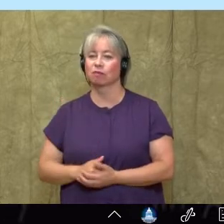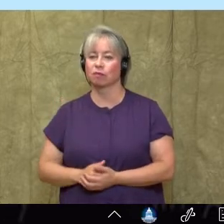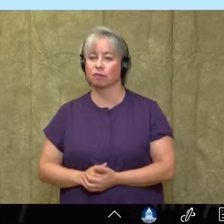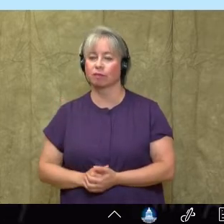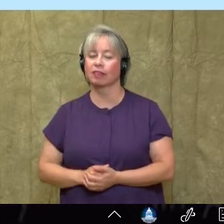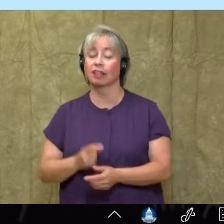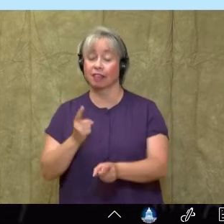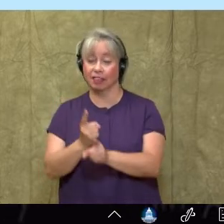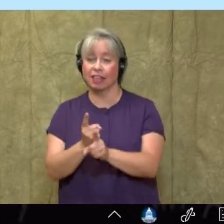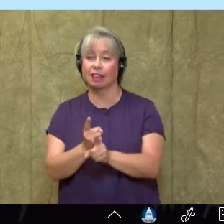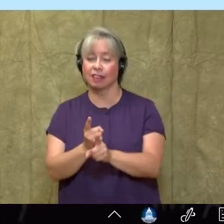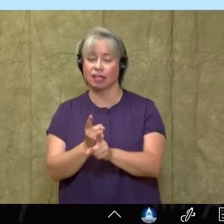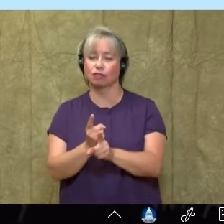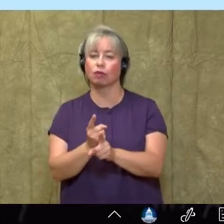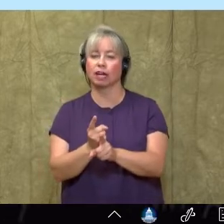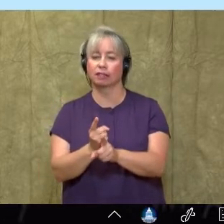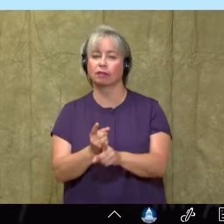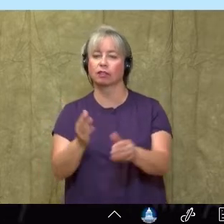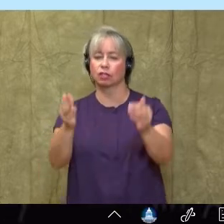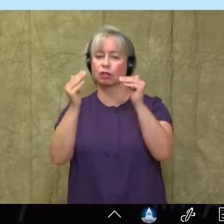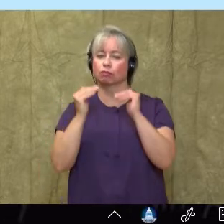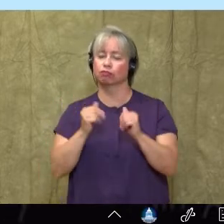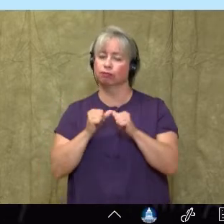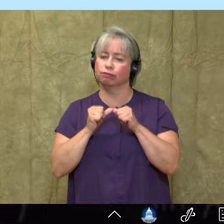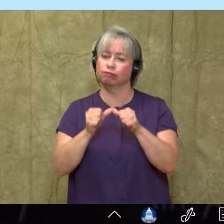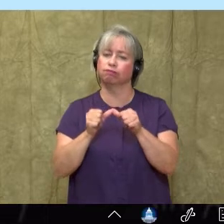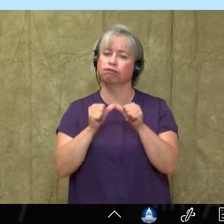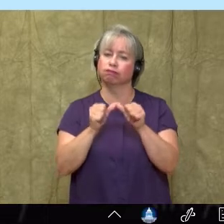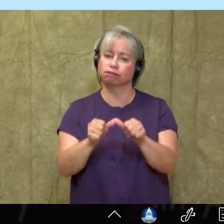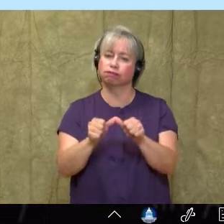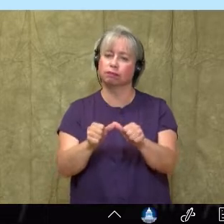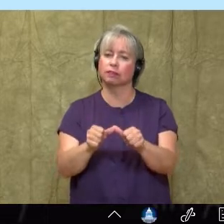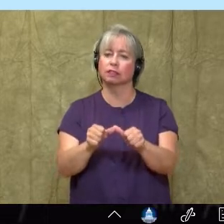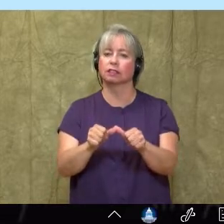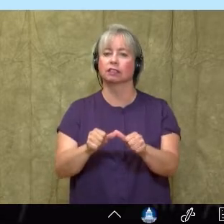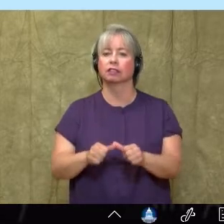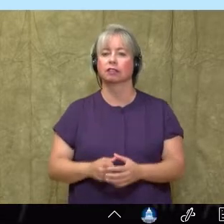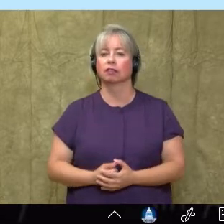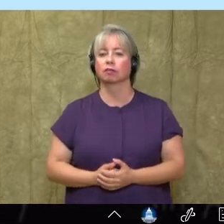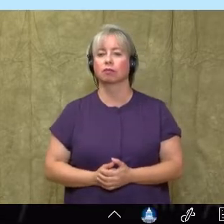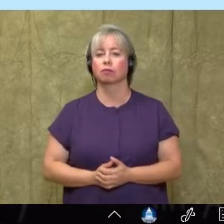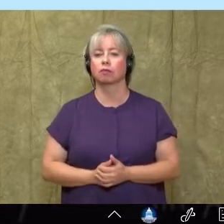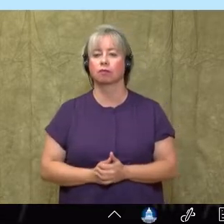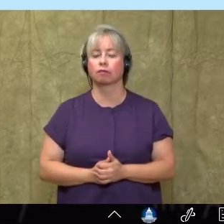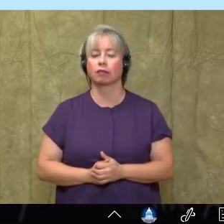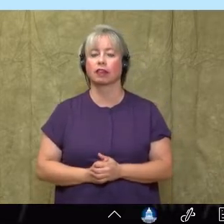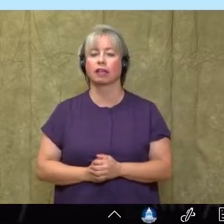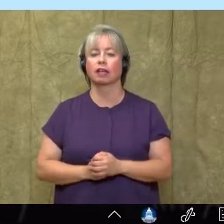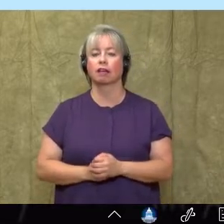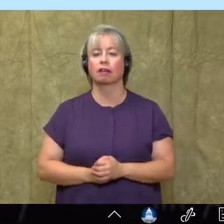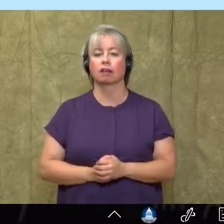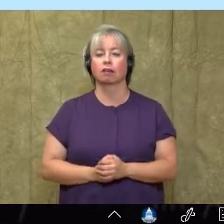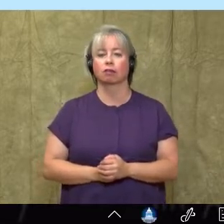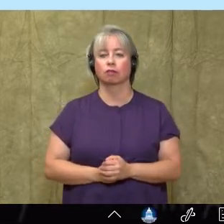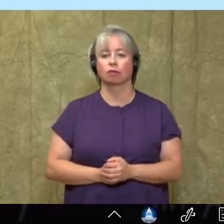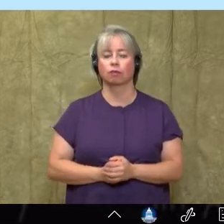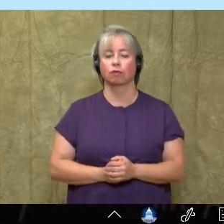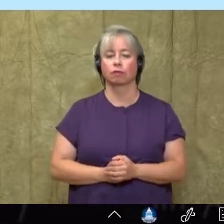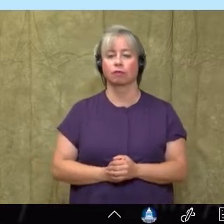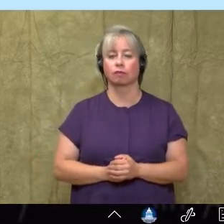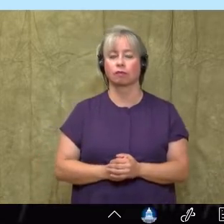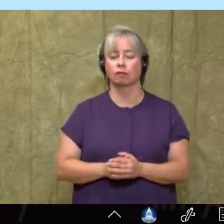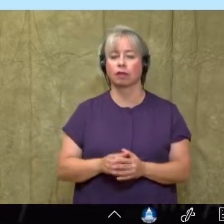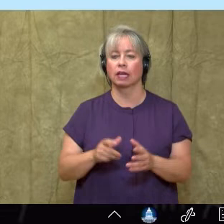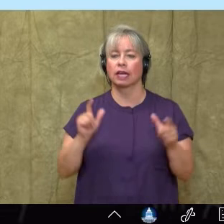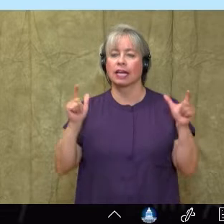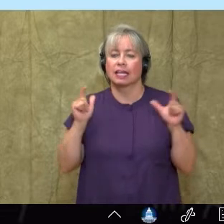This is correct, okay? So let's keep going. So 7, we know, now we have to look at some integer rules here. The next step was to simplify inside of